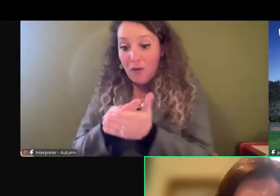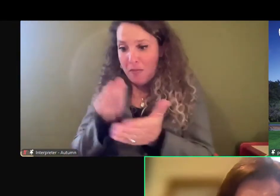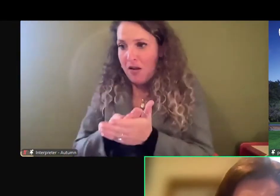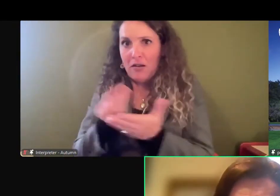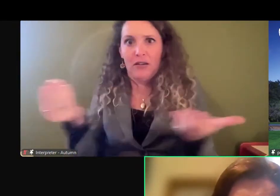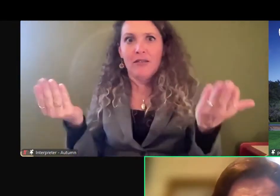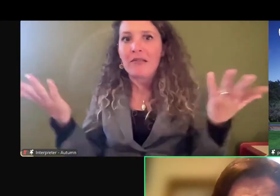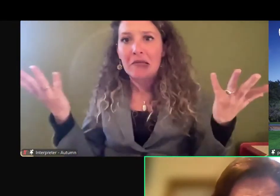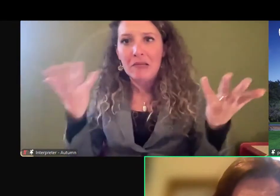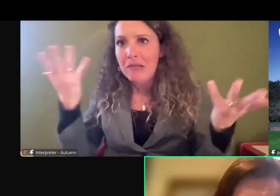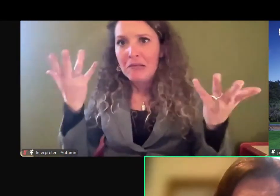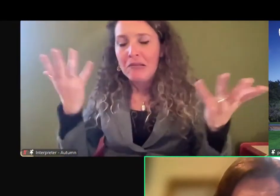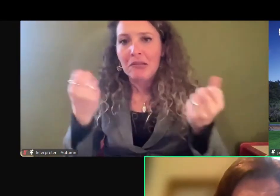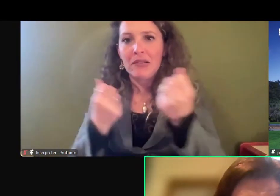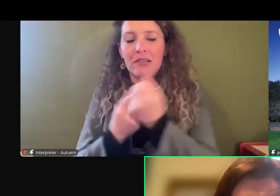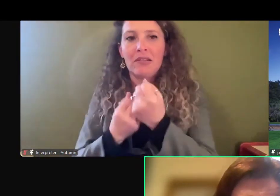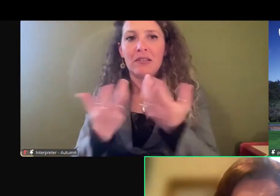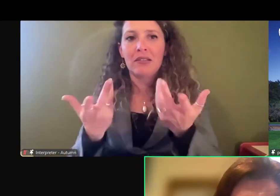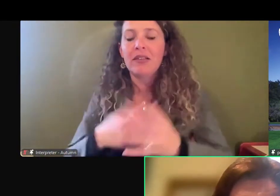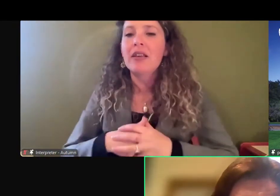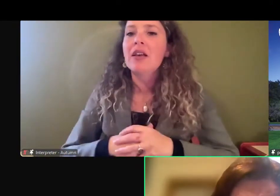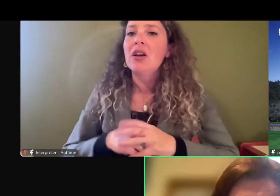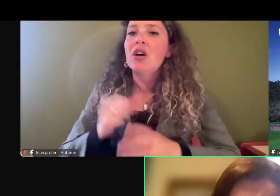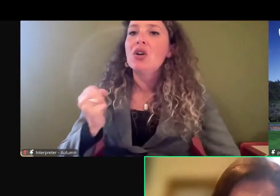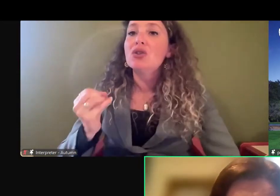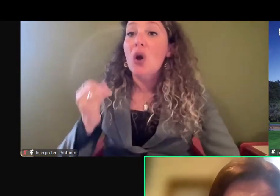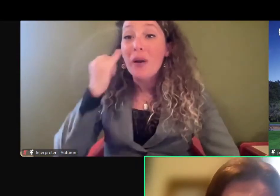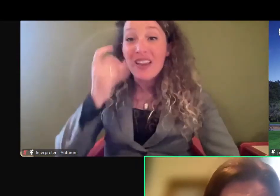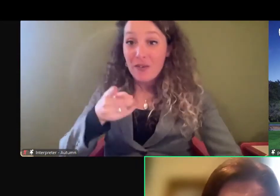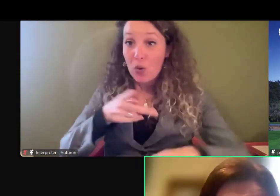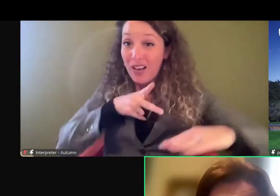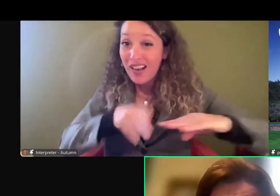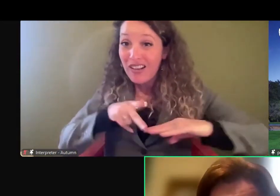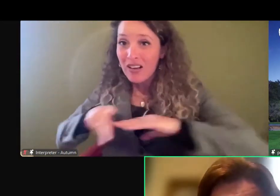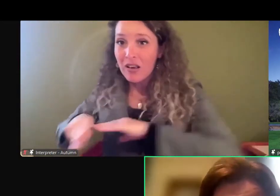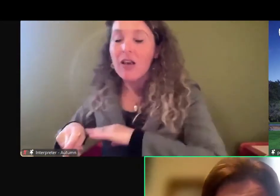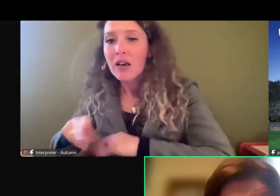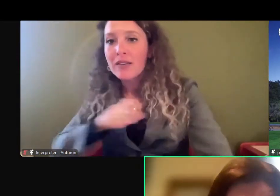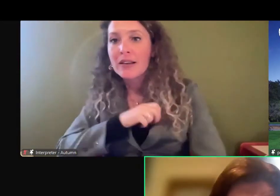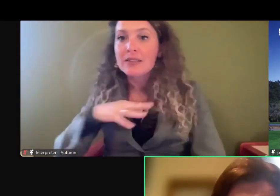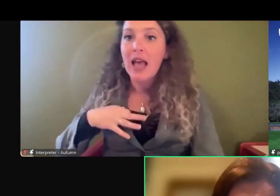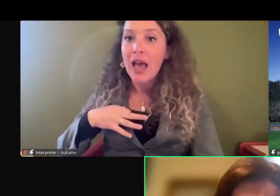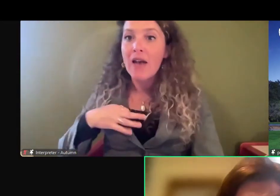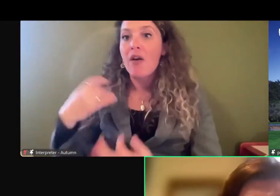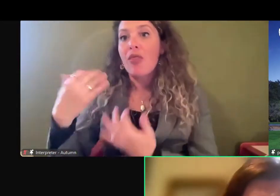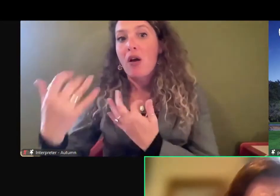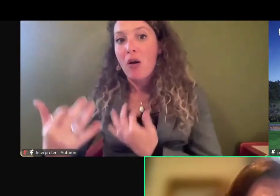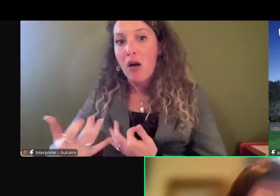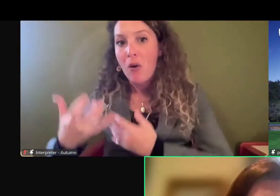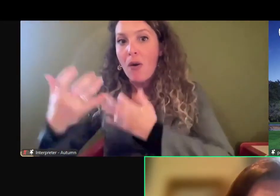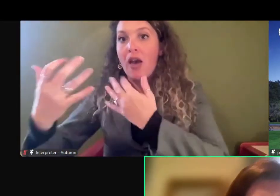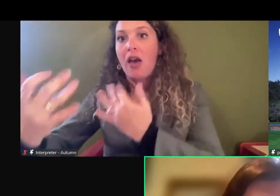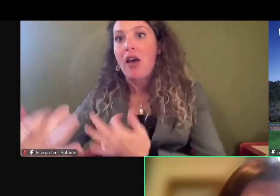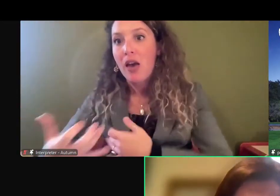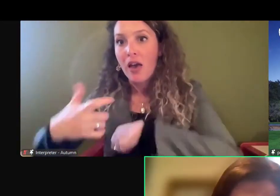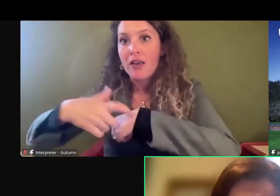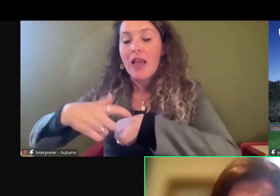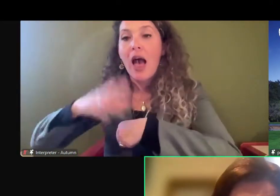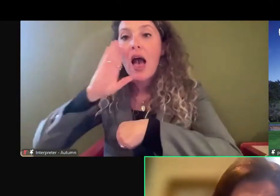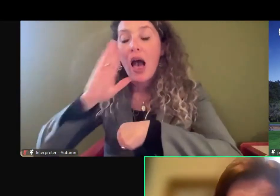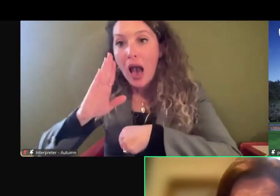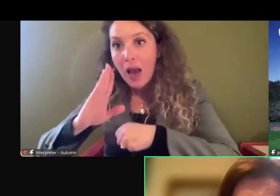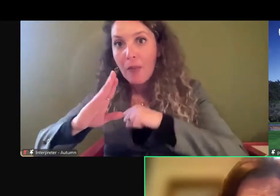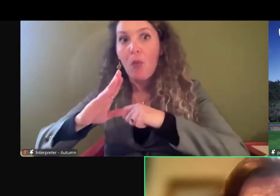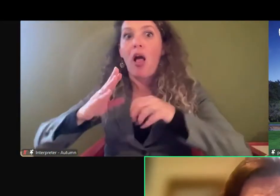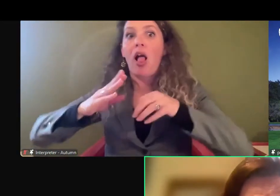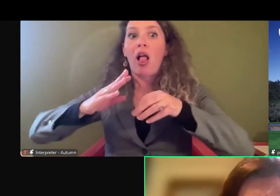financial support. Um, and if you slash the staff, those wait times are just going to go up and up and up. And it can